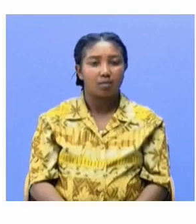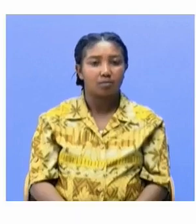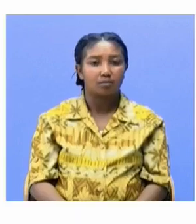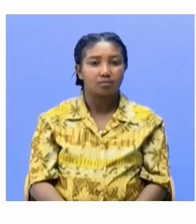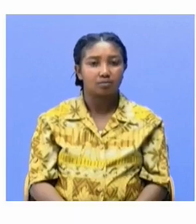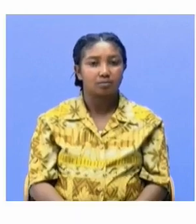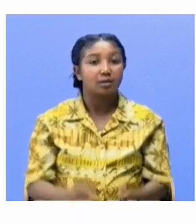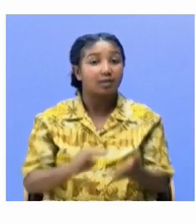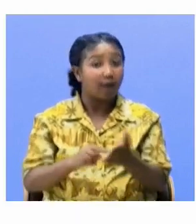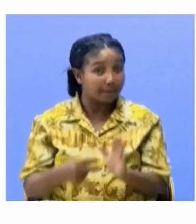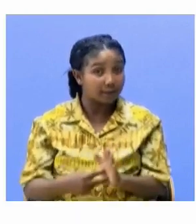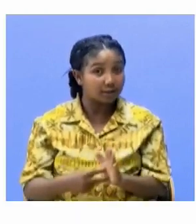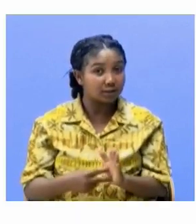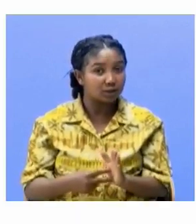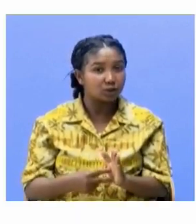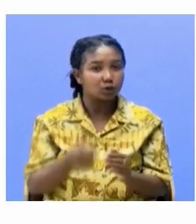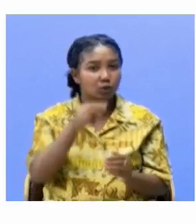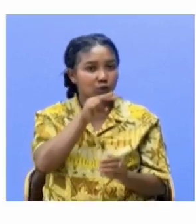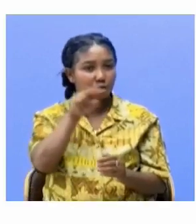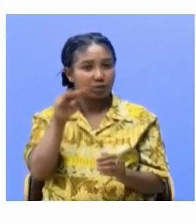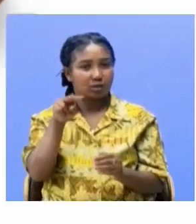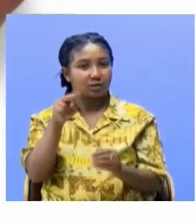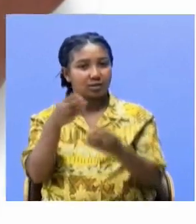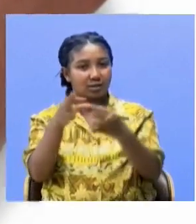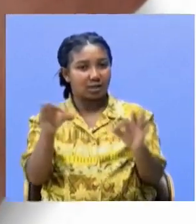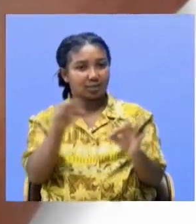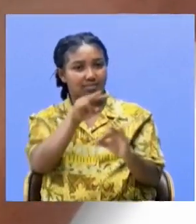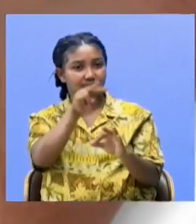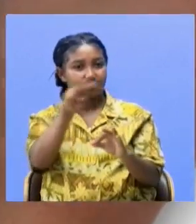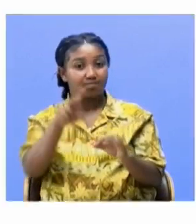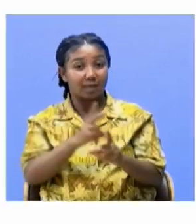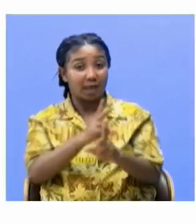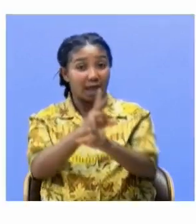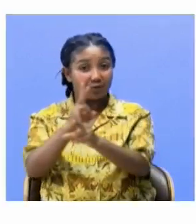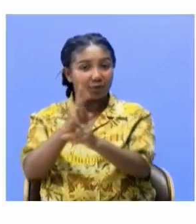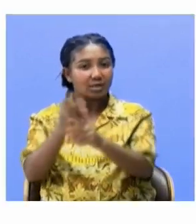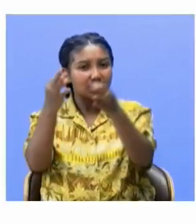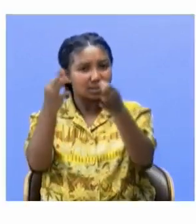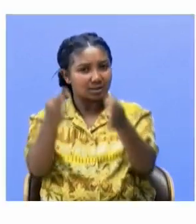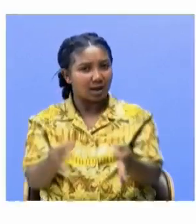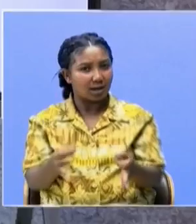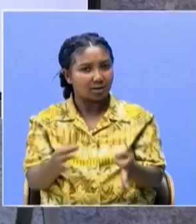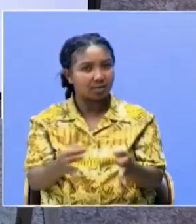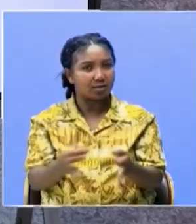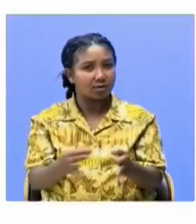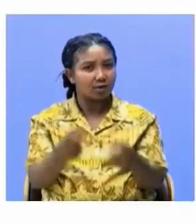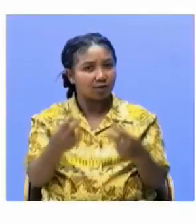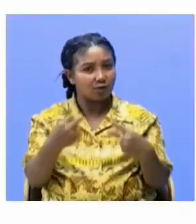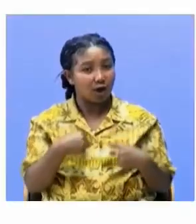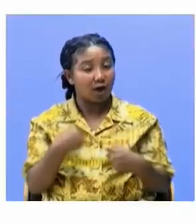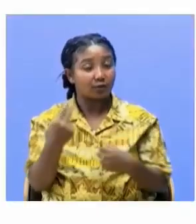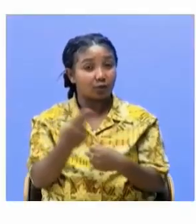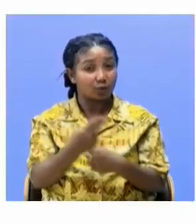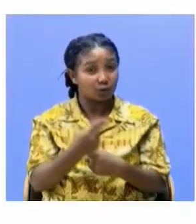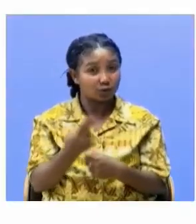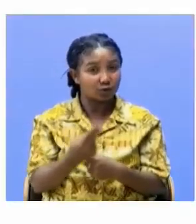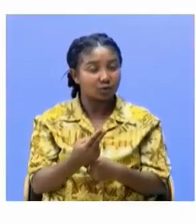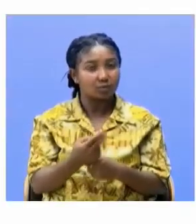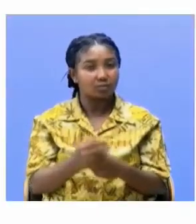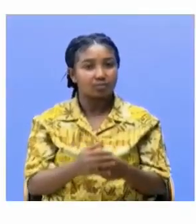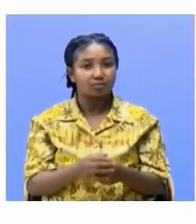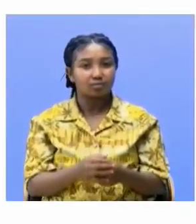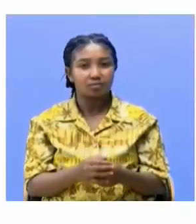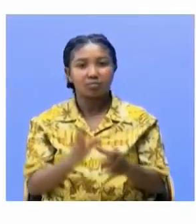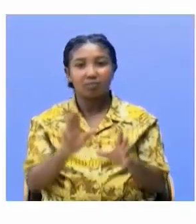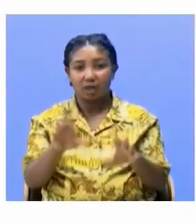That means just look at the sentences carefully and decide for if you have to use,